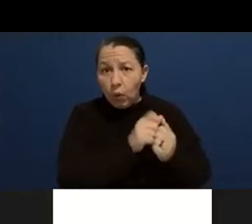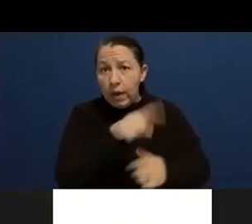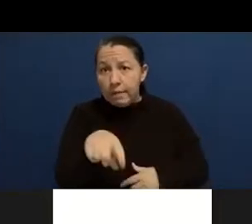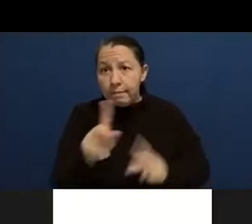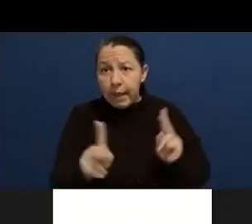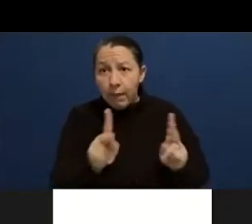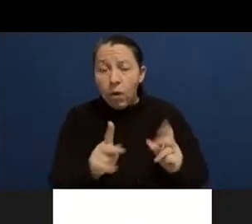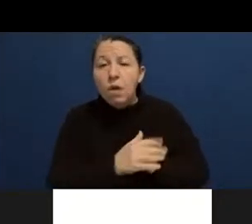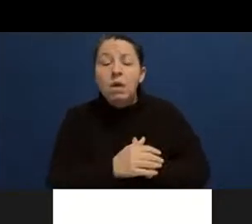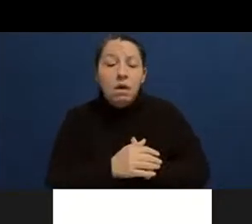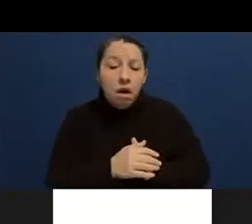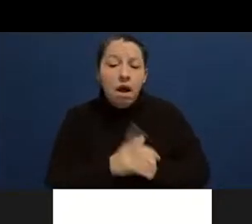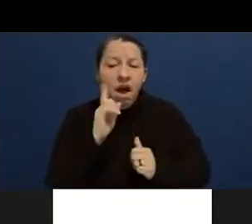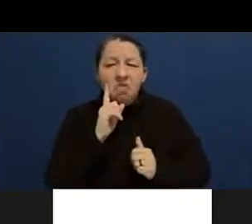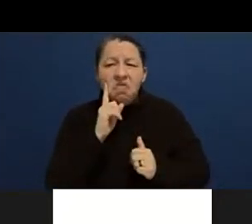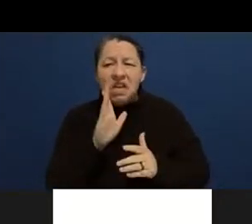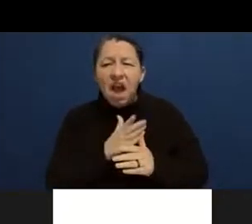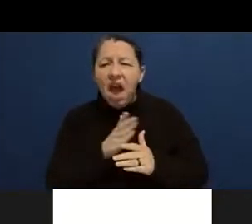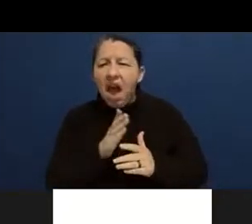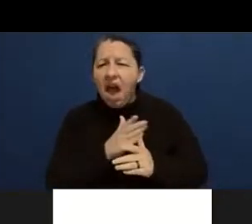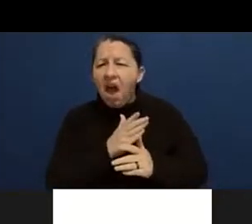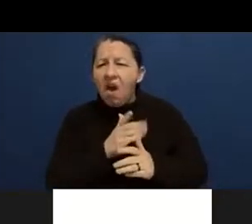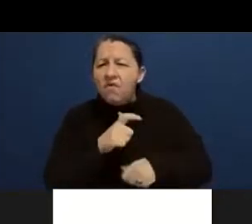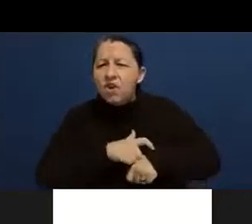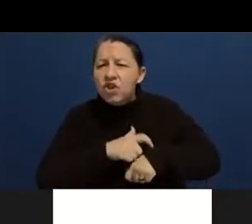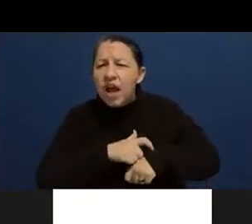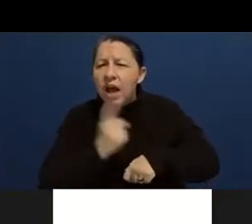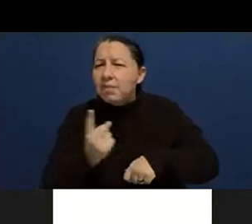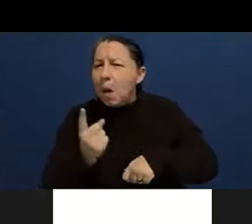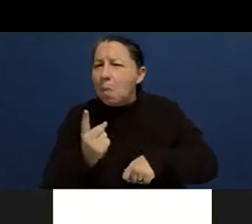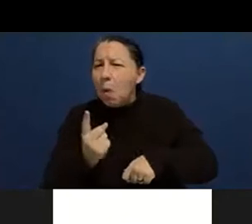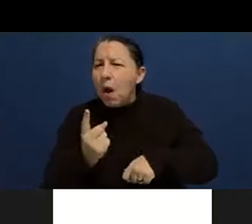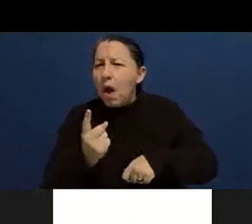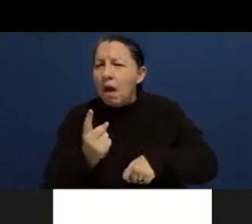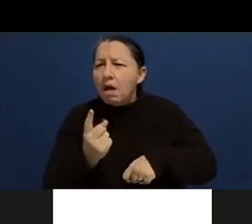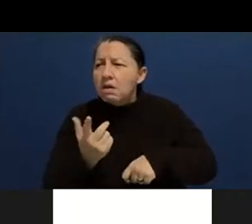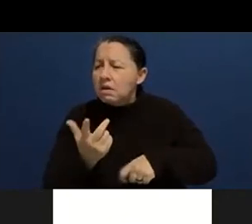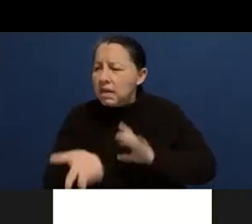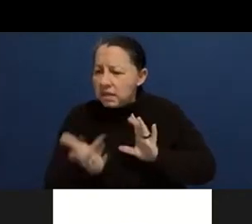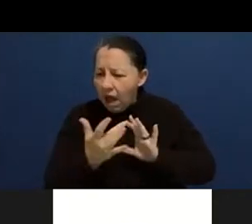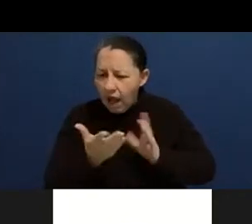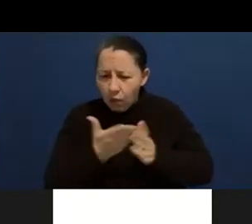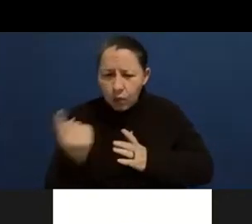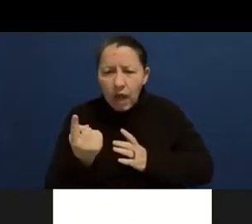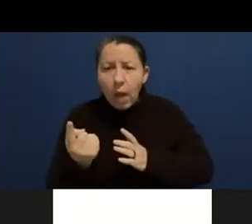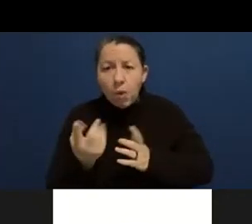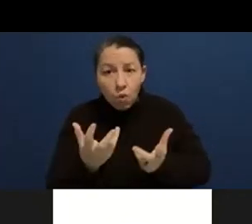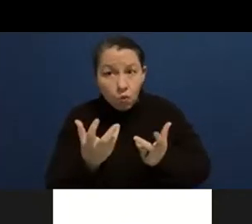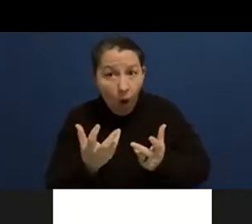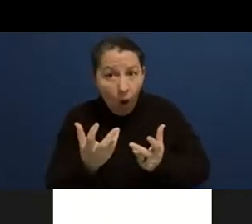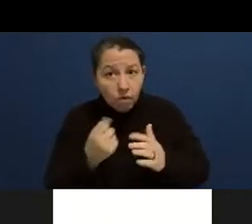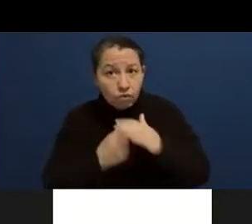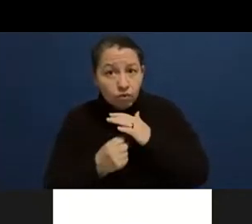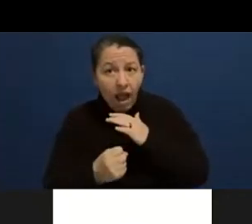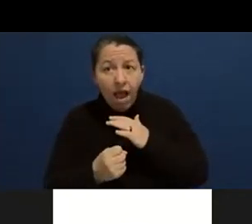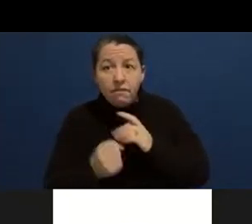be, I think the average time that someone is contacted by someone looking to traffic someone when they hit Anchorage, which